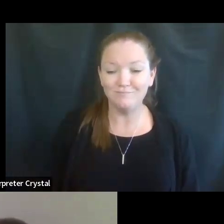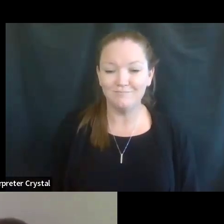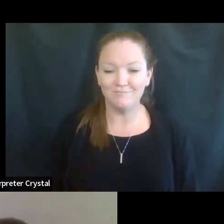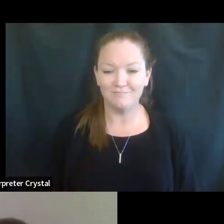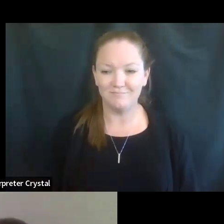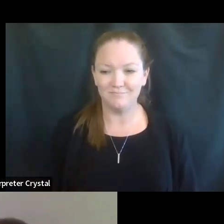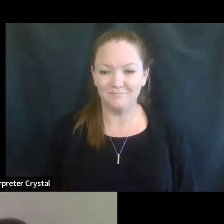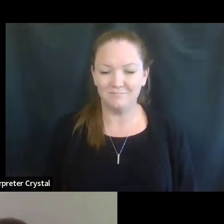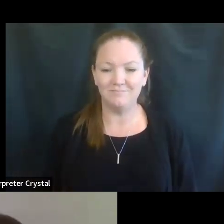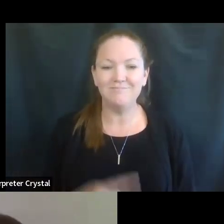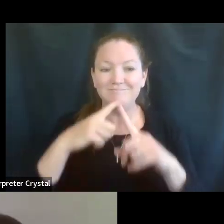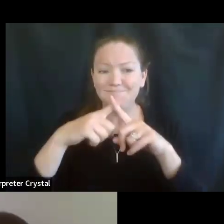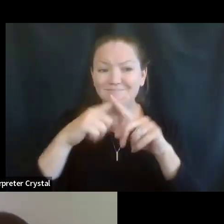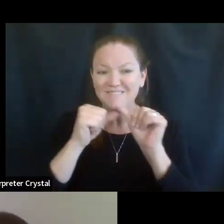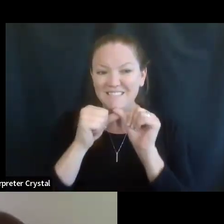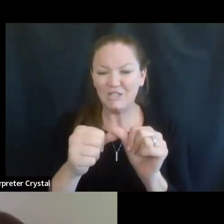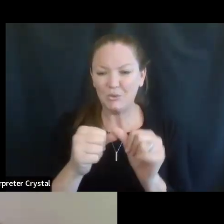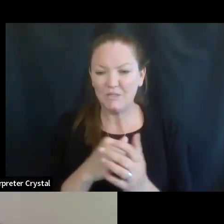looks like you're muted again.